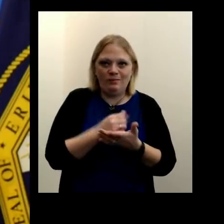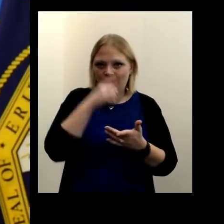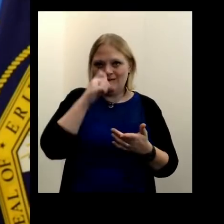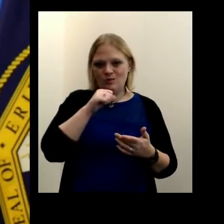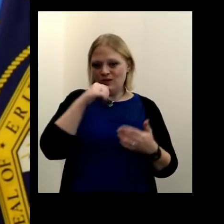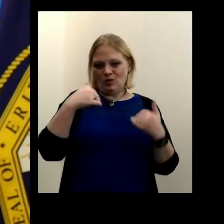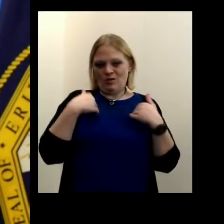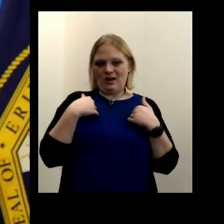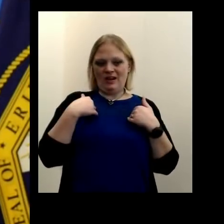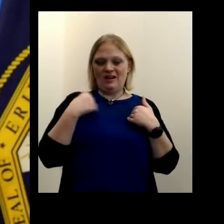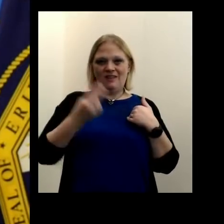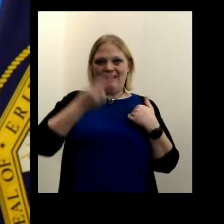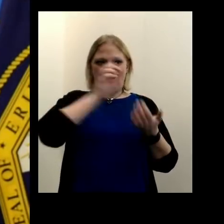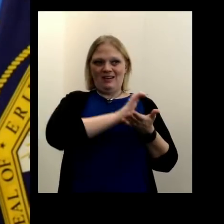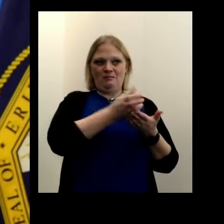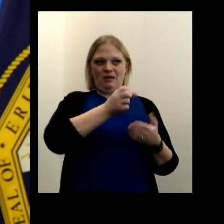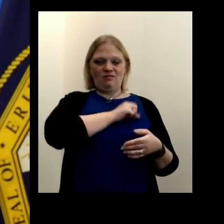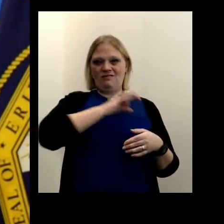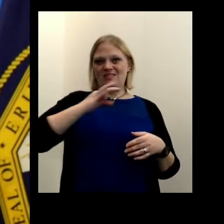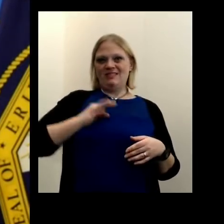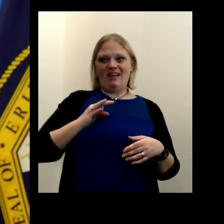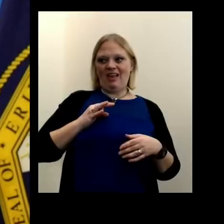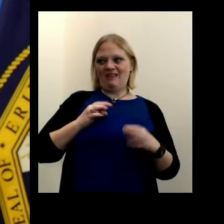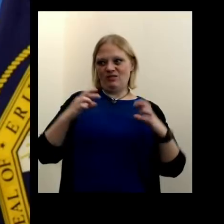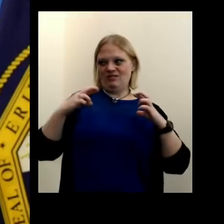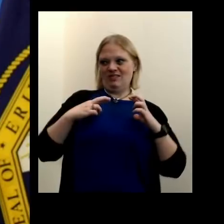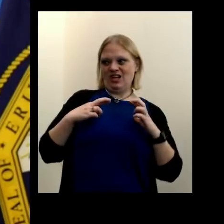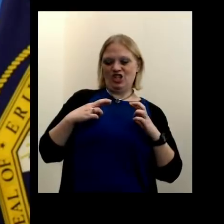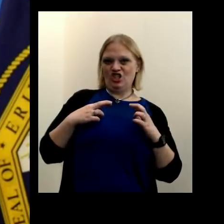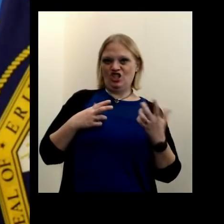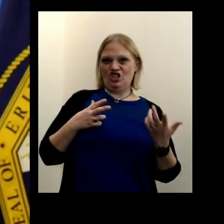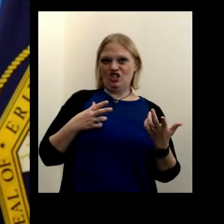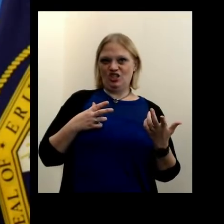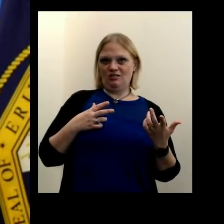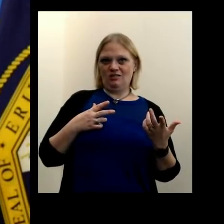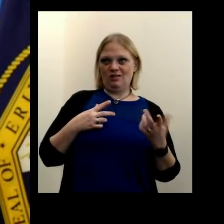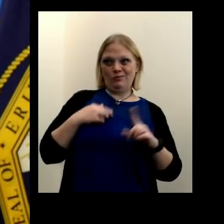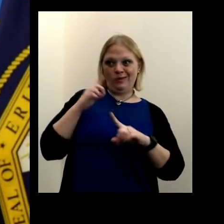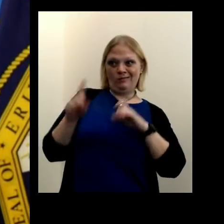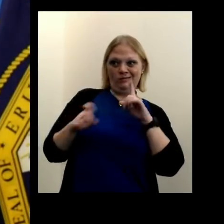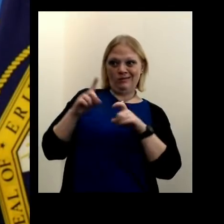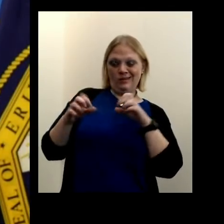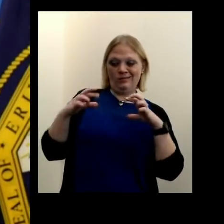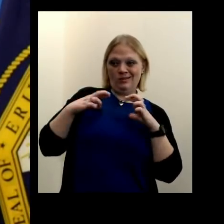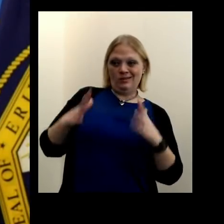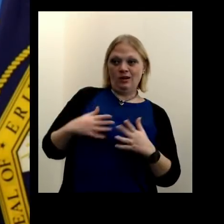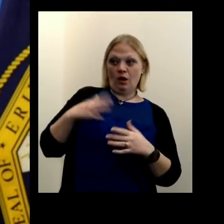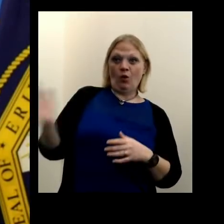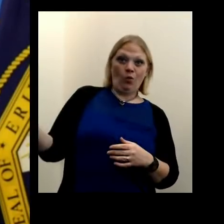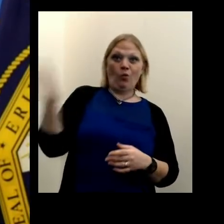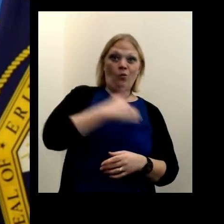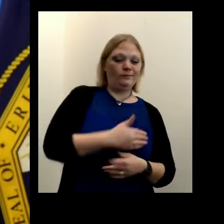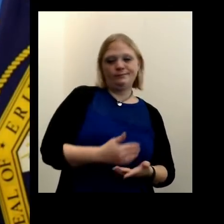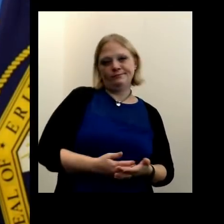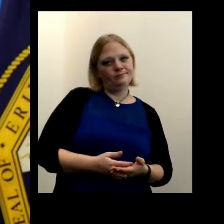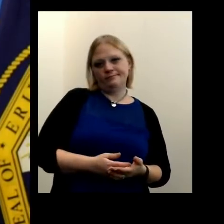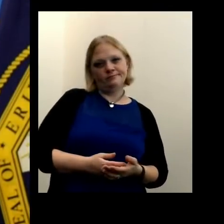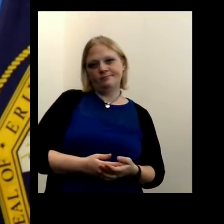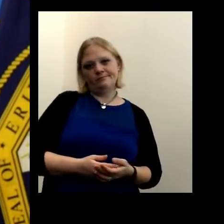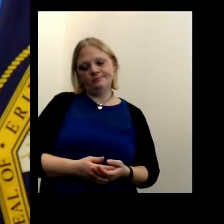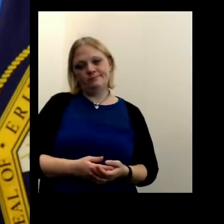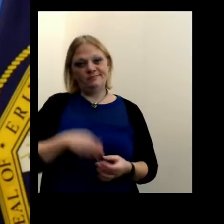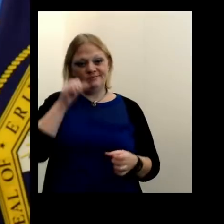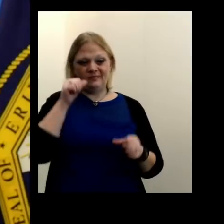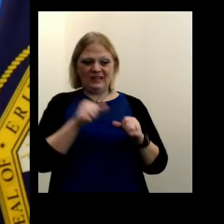that high amount of staff in those areas that if we talk to our retirees would come flocking back. And remember,